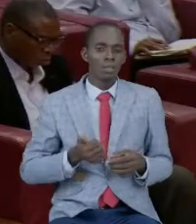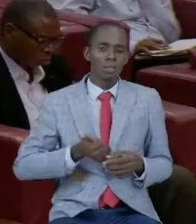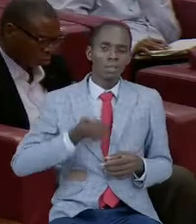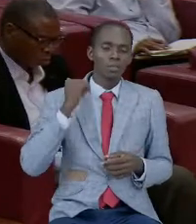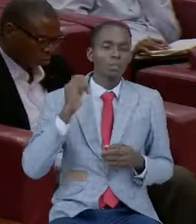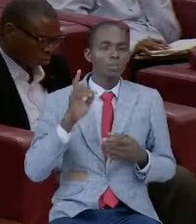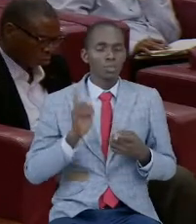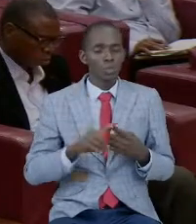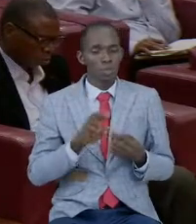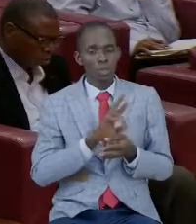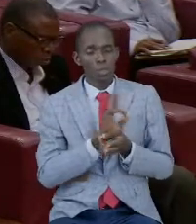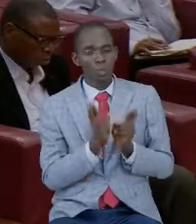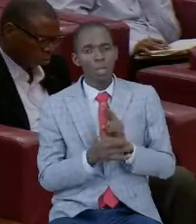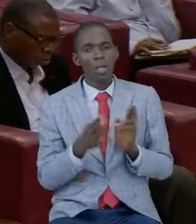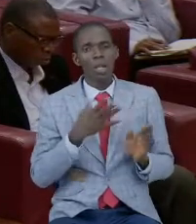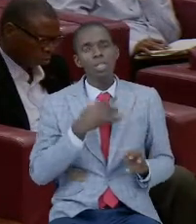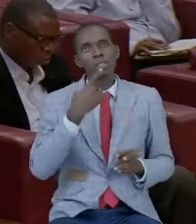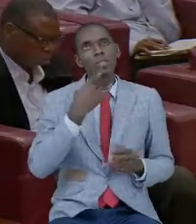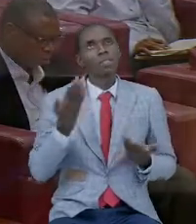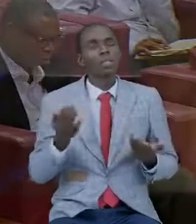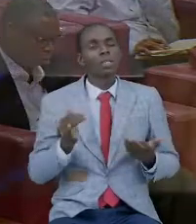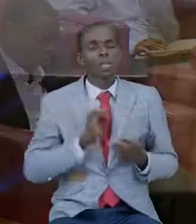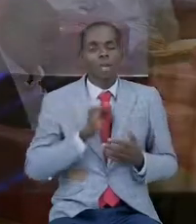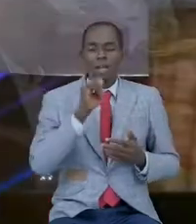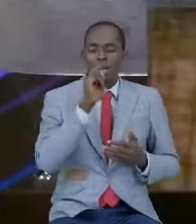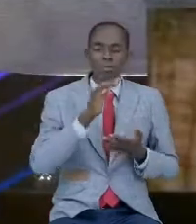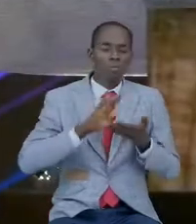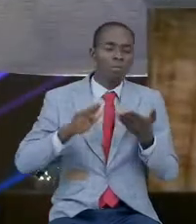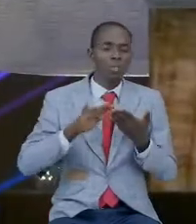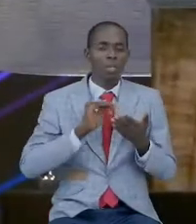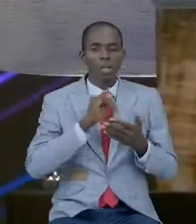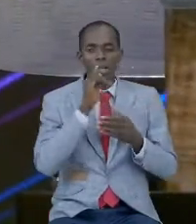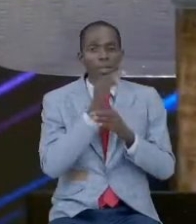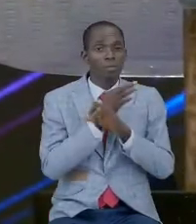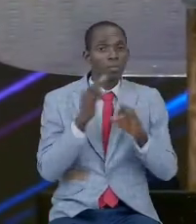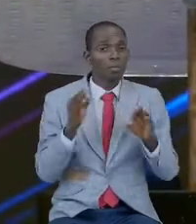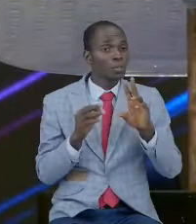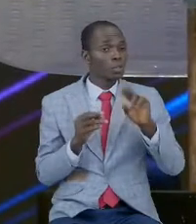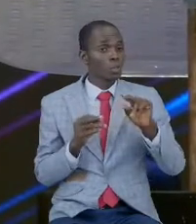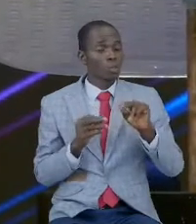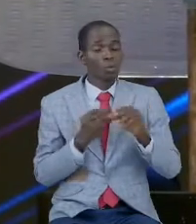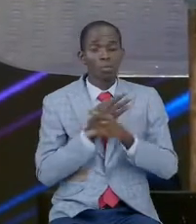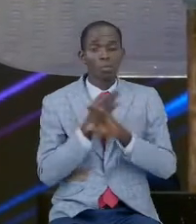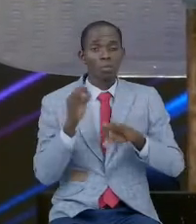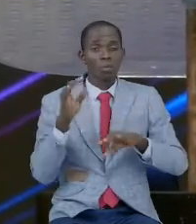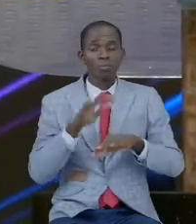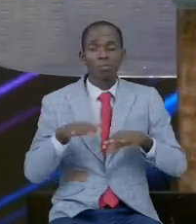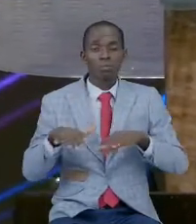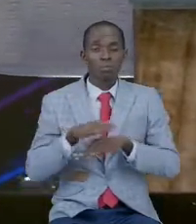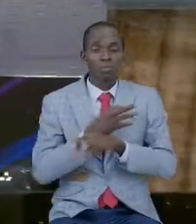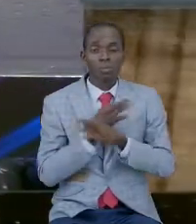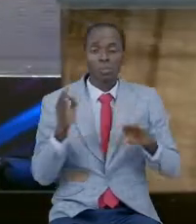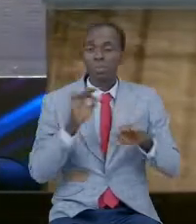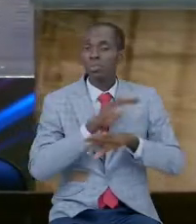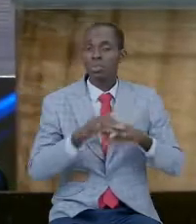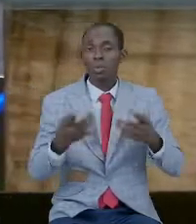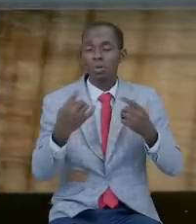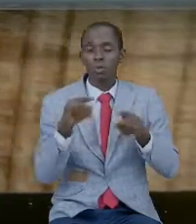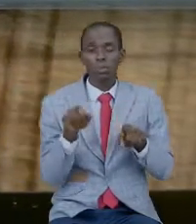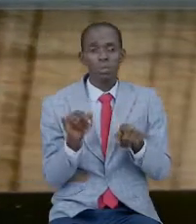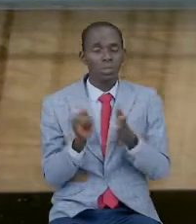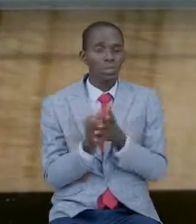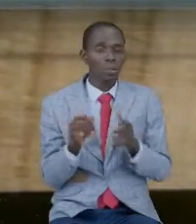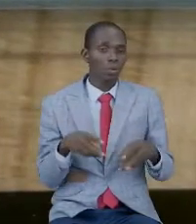and then you say, I'm forgiven, I'm free. Freedom does not come that way. Their eyes are